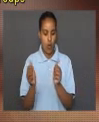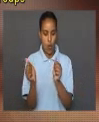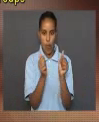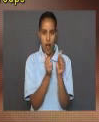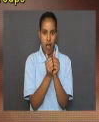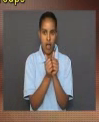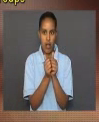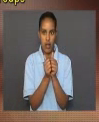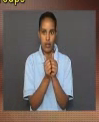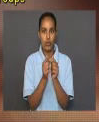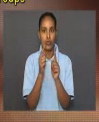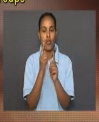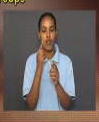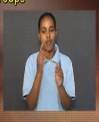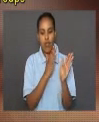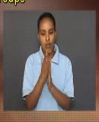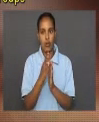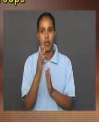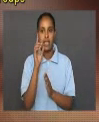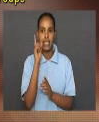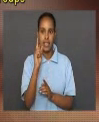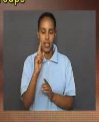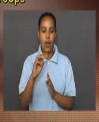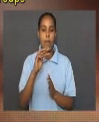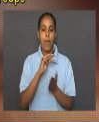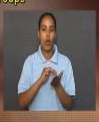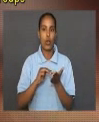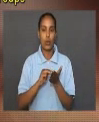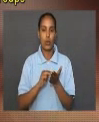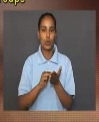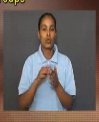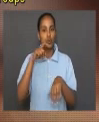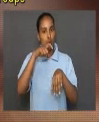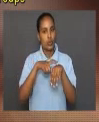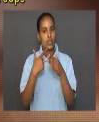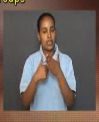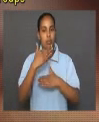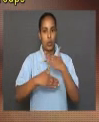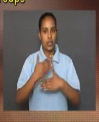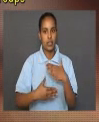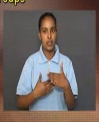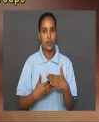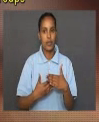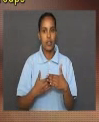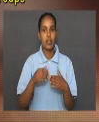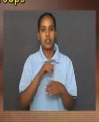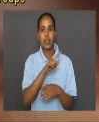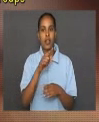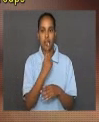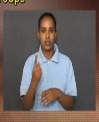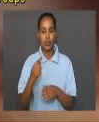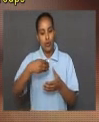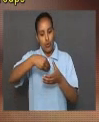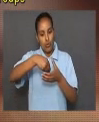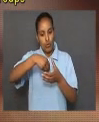combine to form a single molecule. During this process, they each